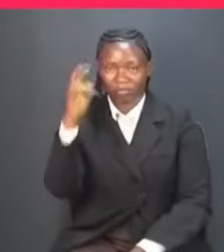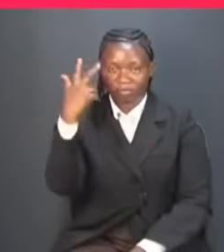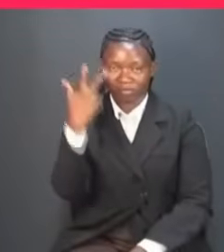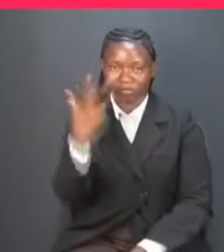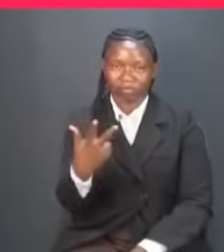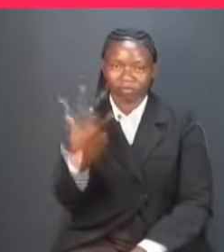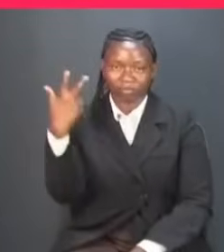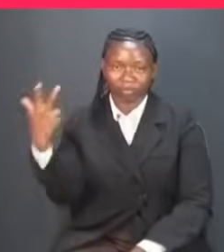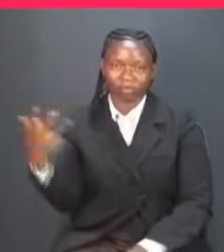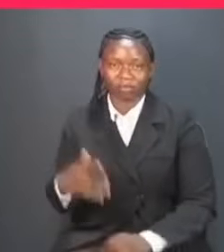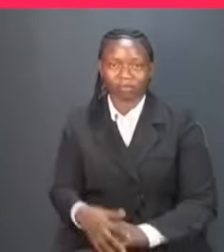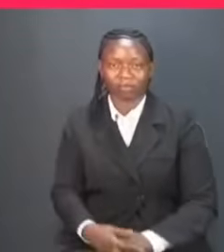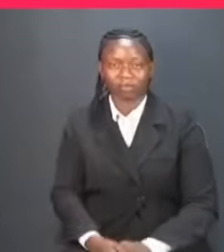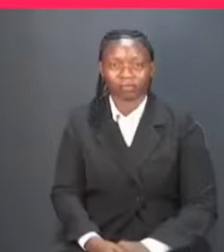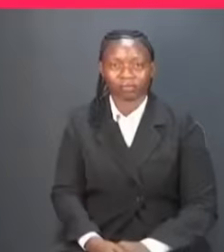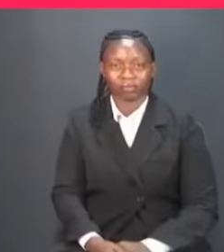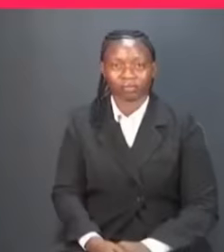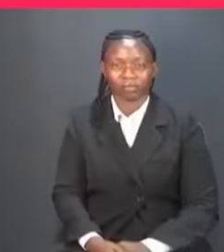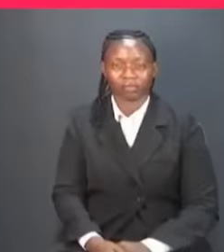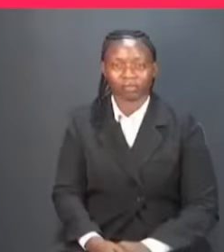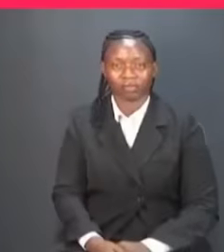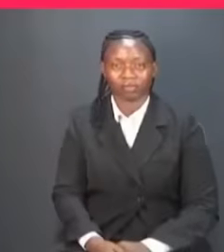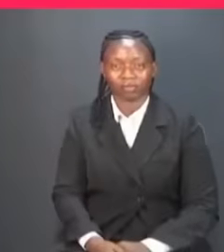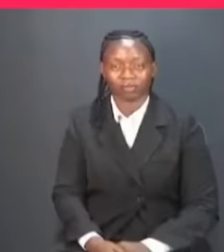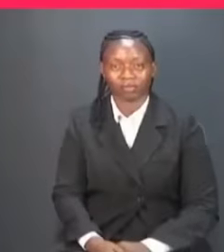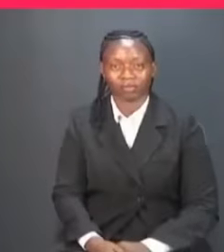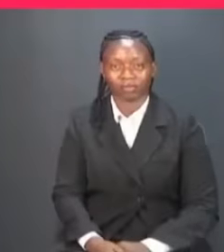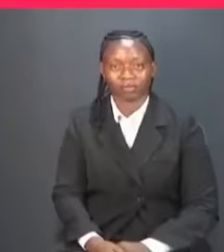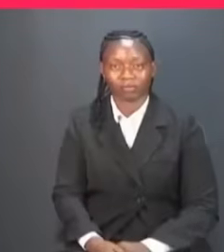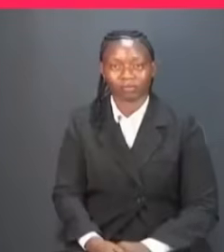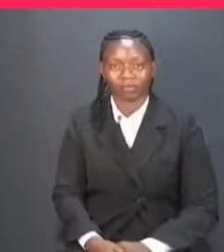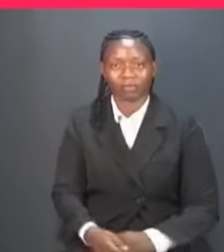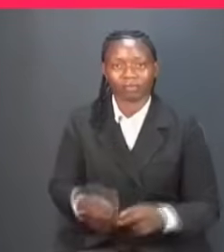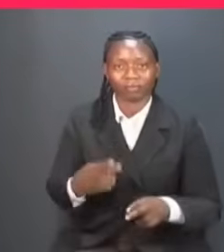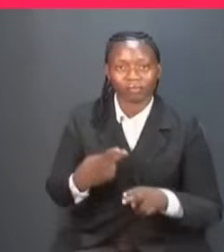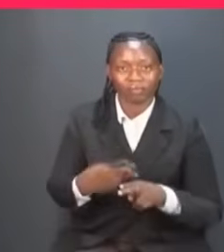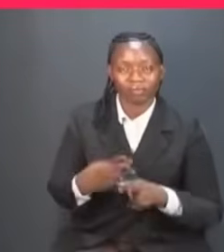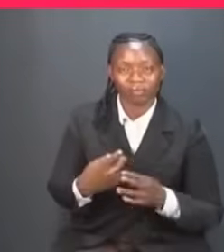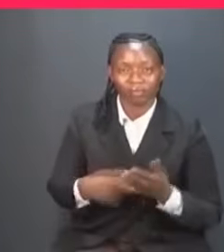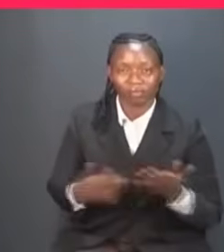433. It stands in the name of